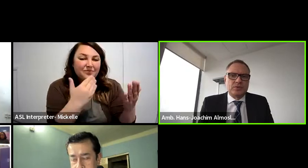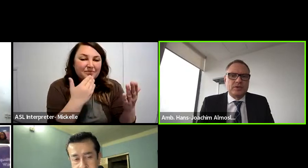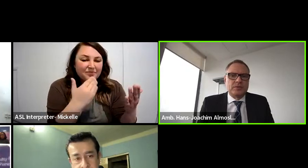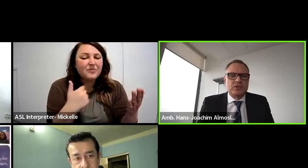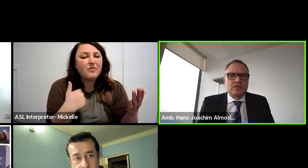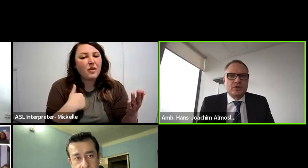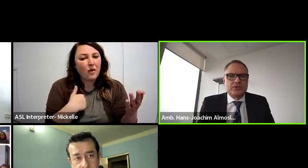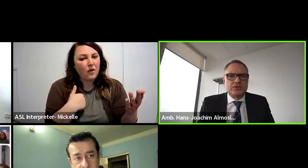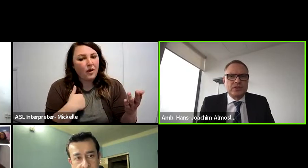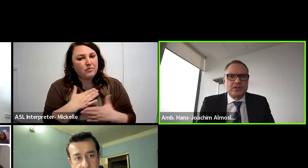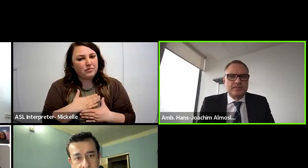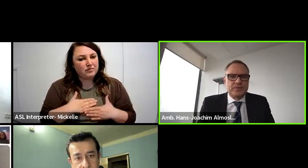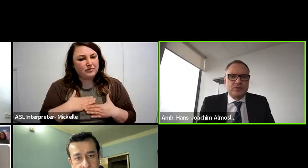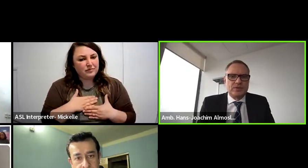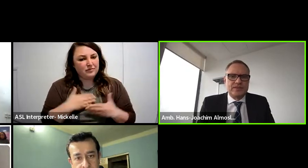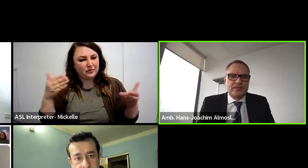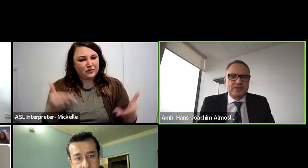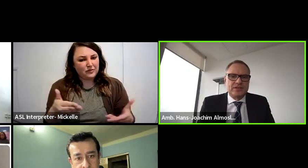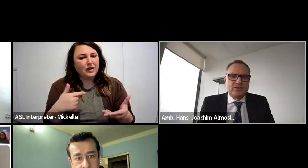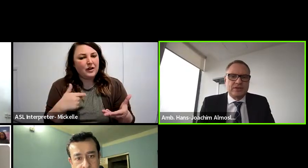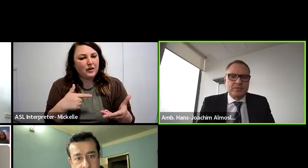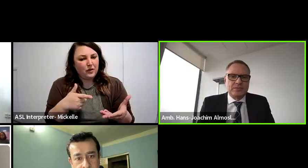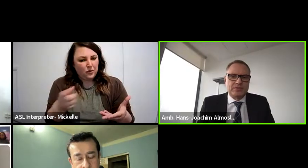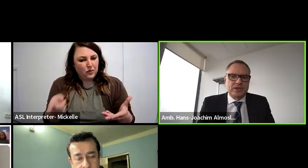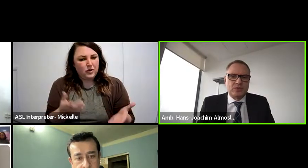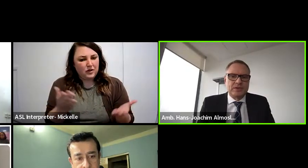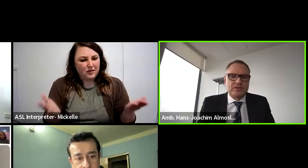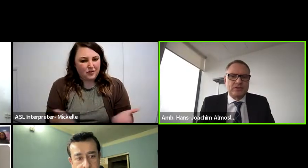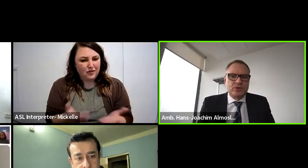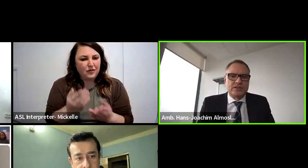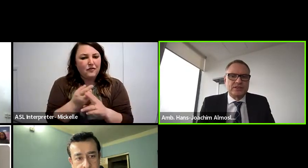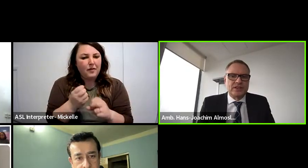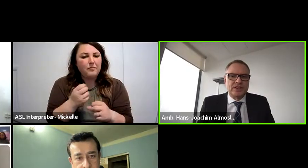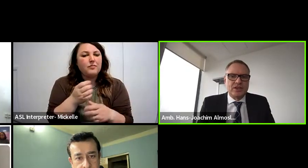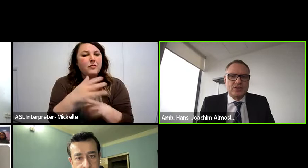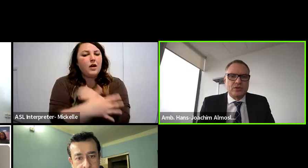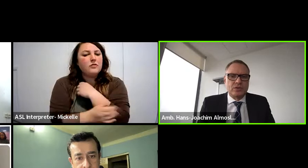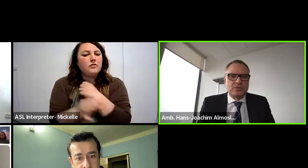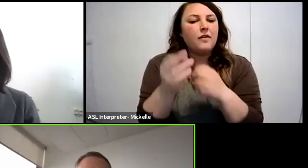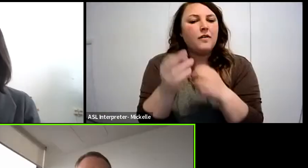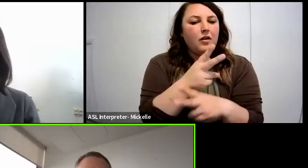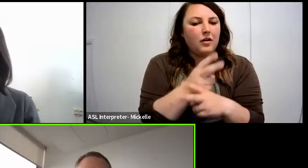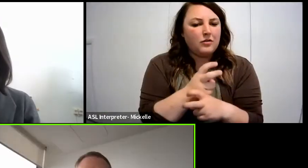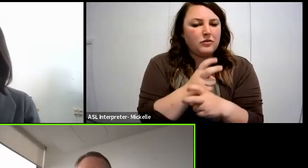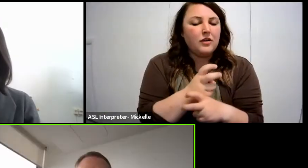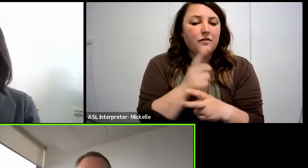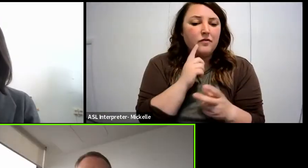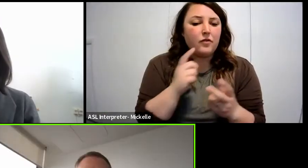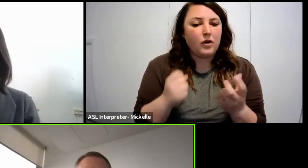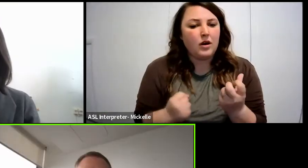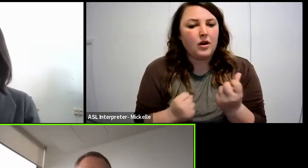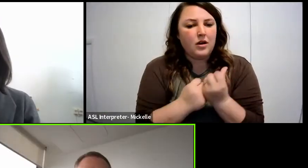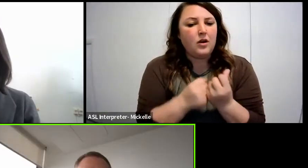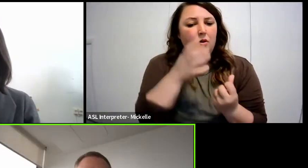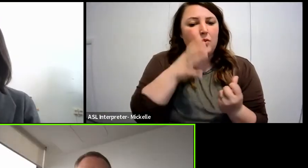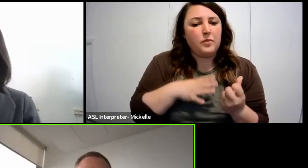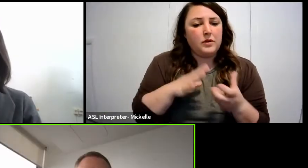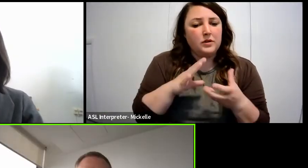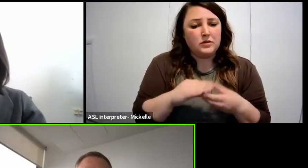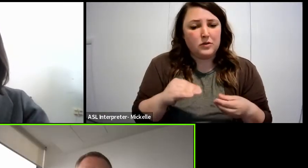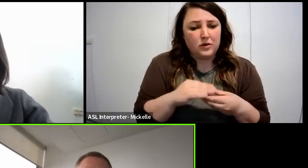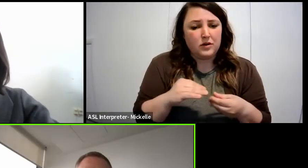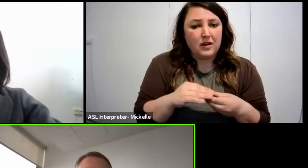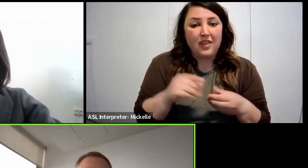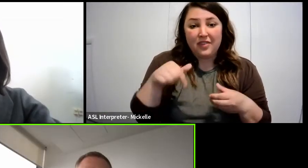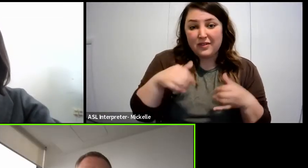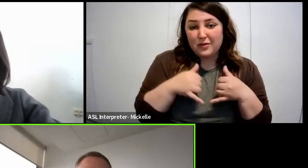behalf of the Permanent Mission of Austria to this event on Amplifying Women's Stories, the Global Media and Women Peace Security